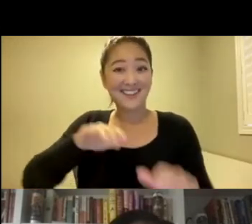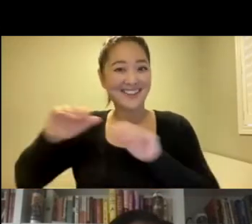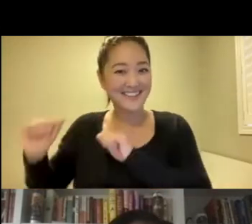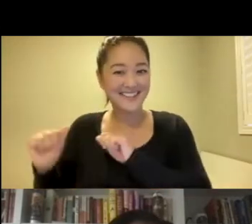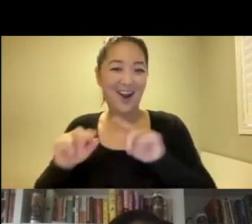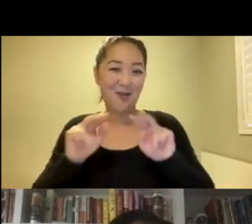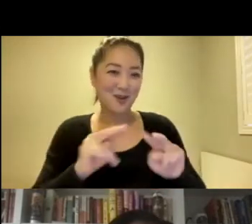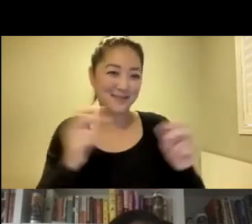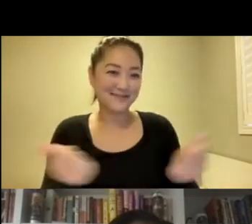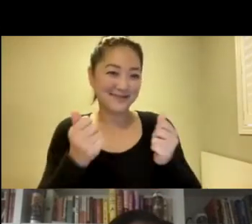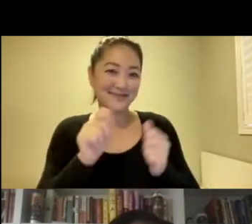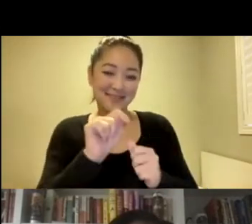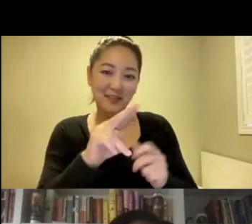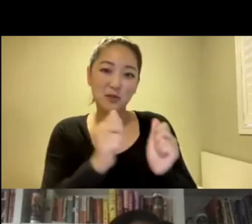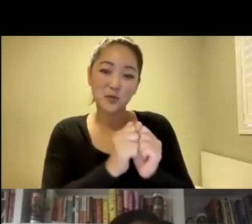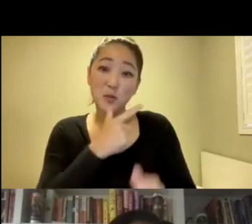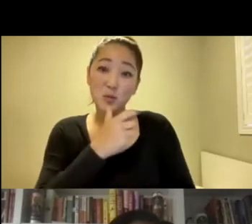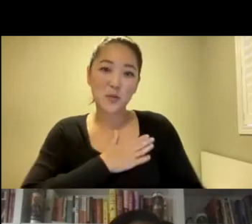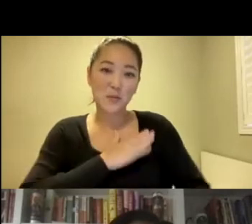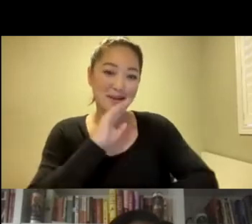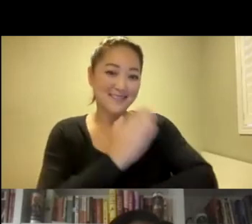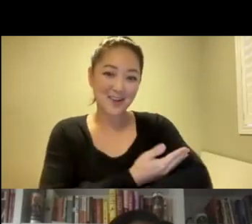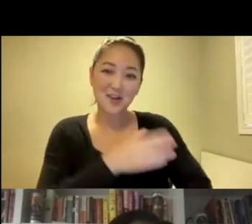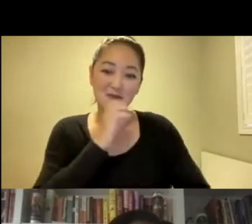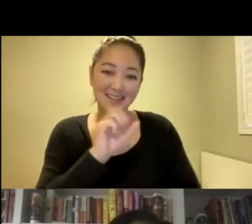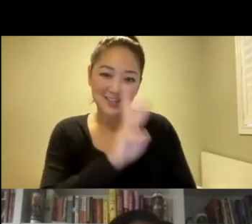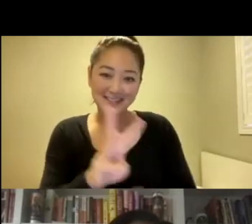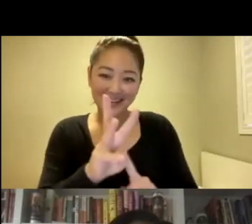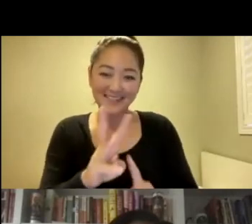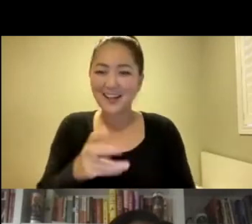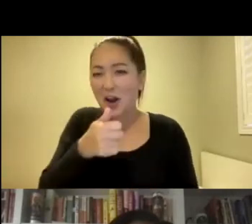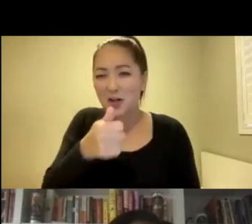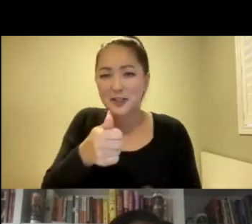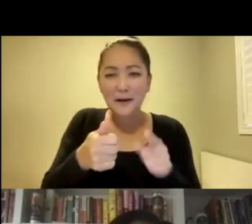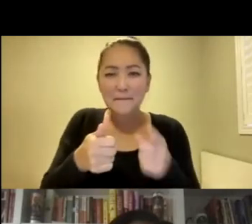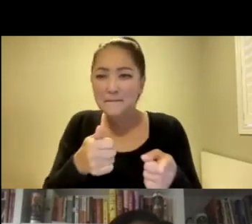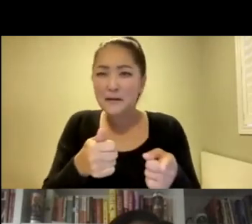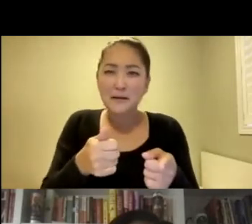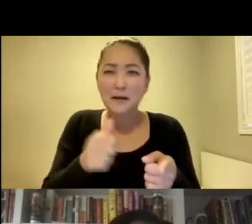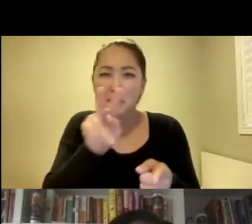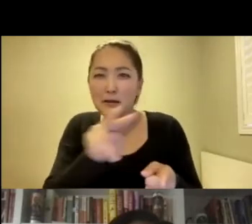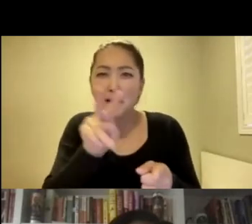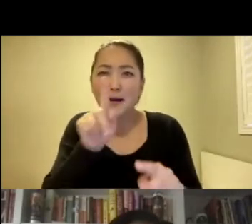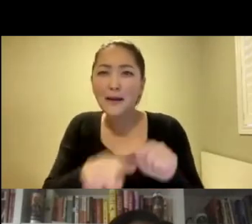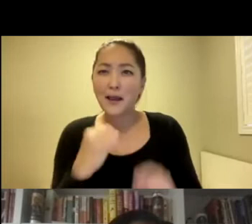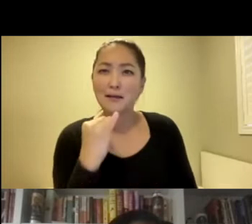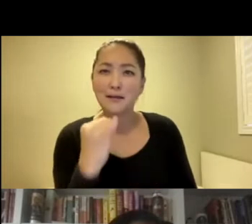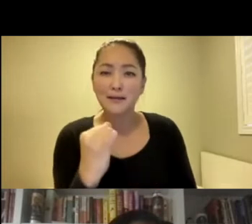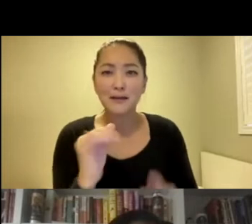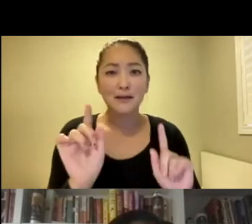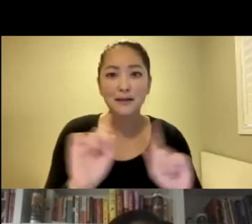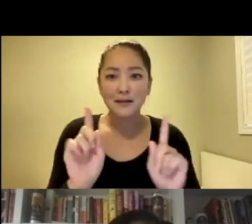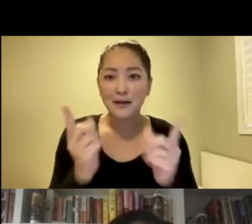6-year-old, and realizing that she was having a hard time kind of contending with not seeing herself on the screen. And